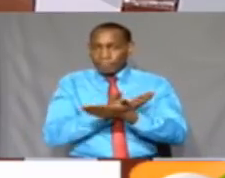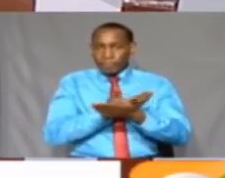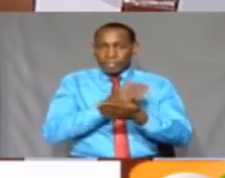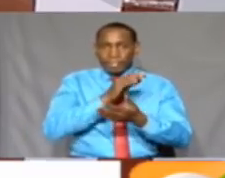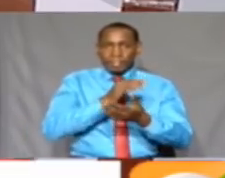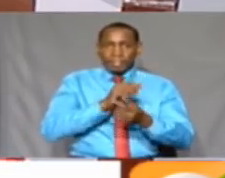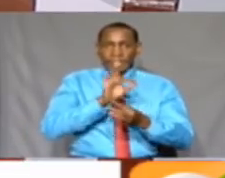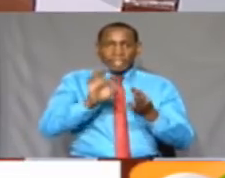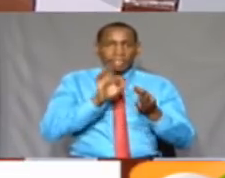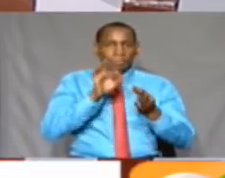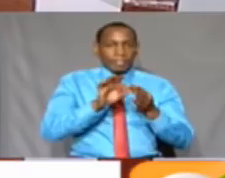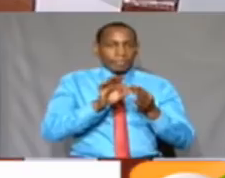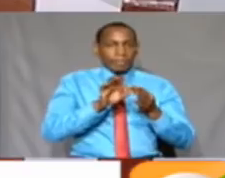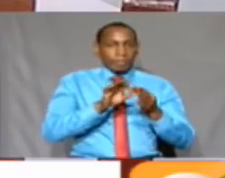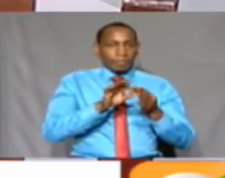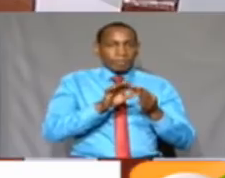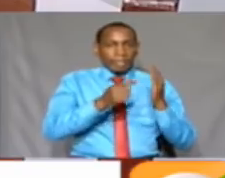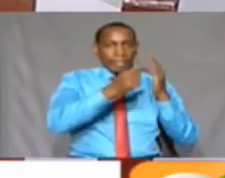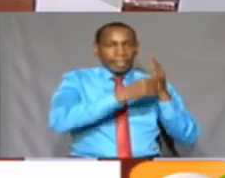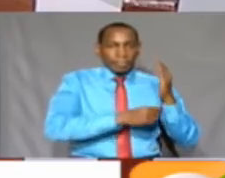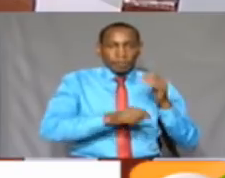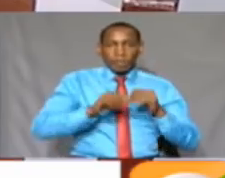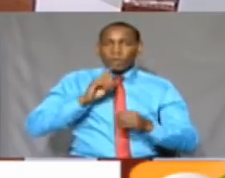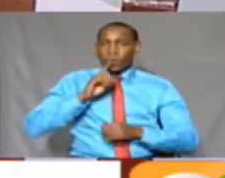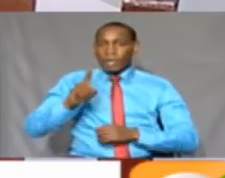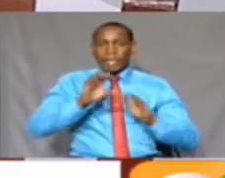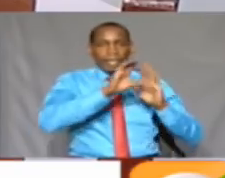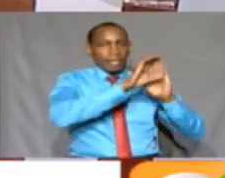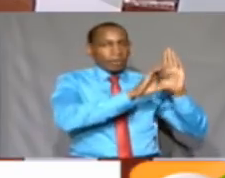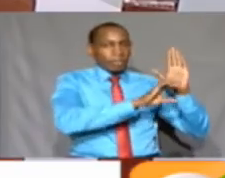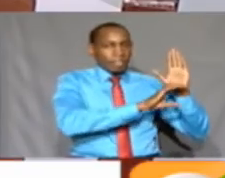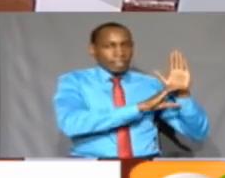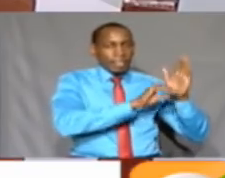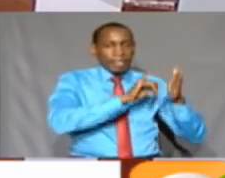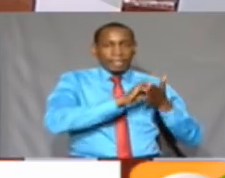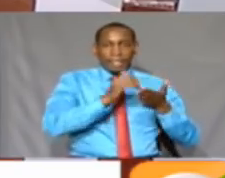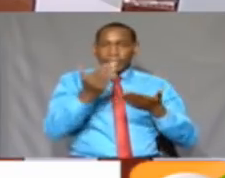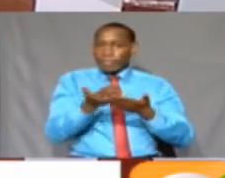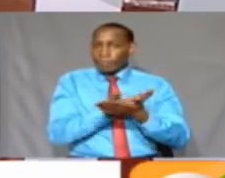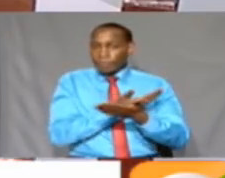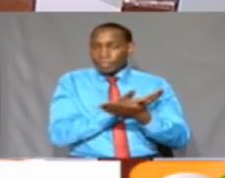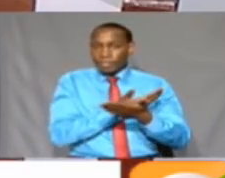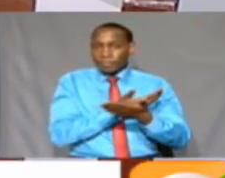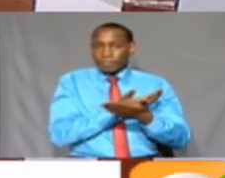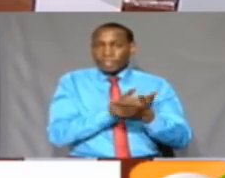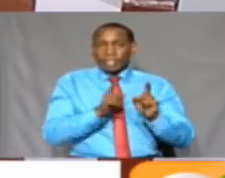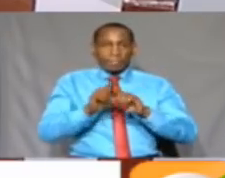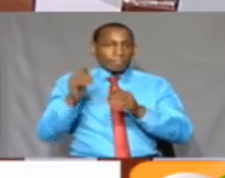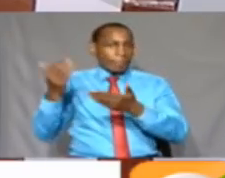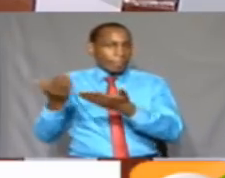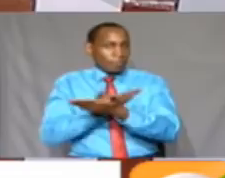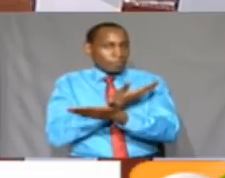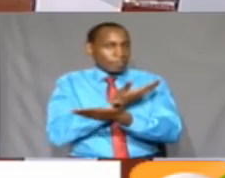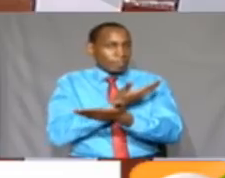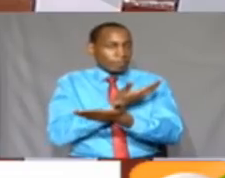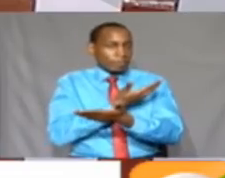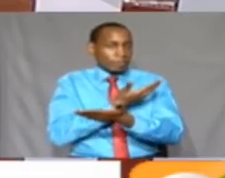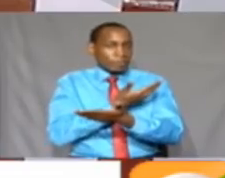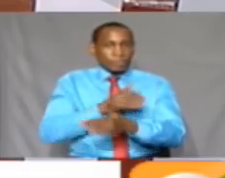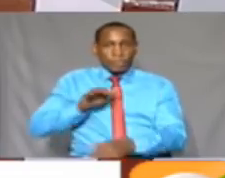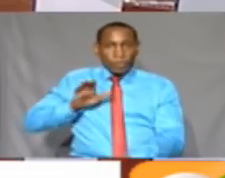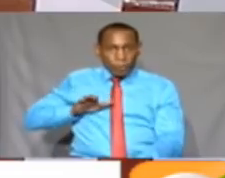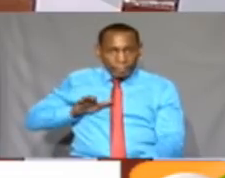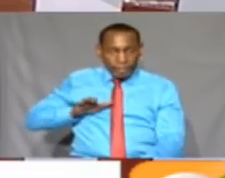certain provisions, you go to 100, Article 100 of a constitution that he does away with. He does away with the